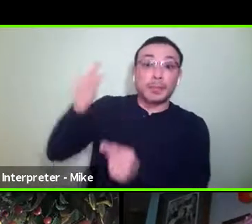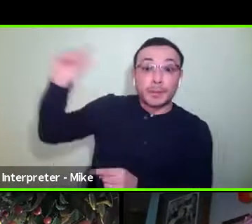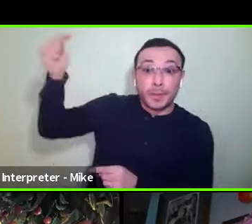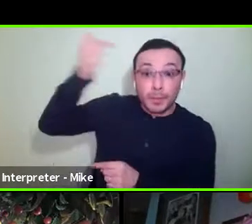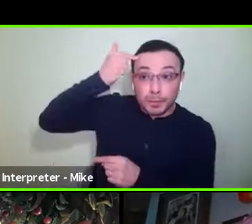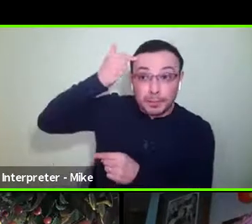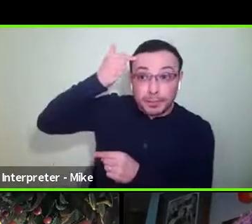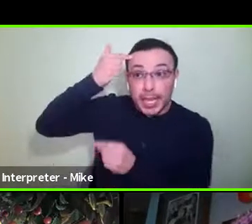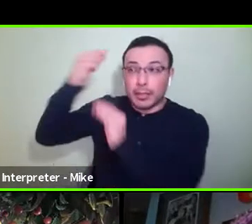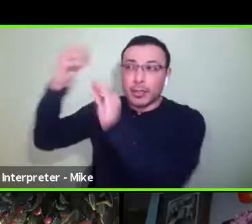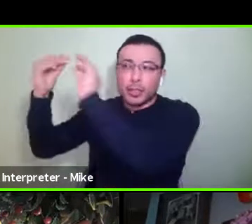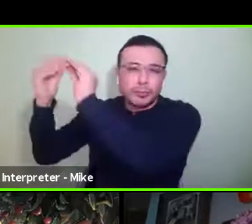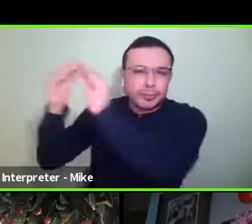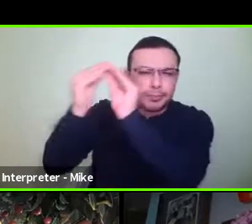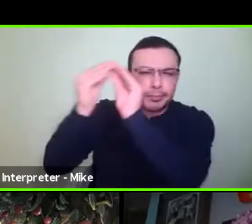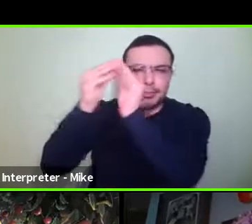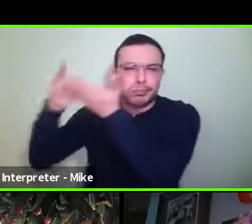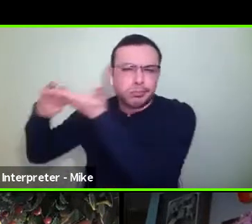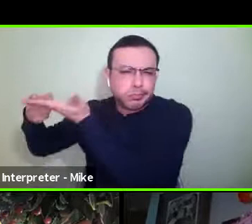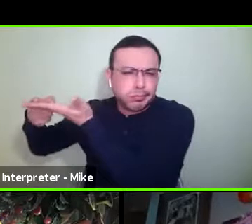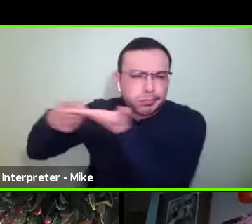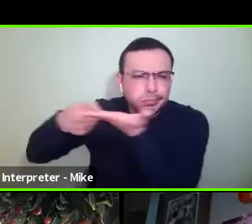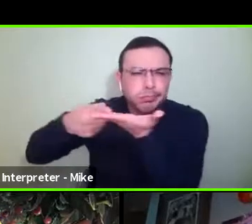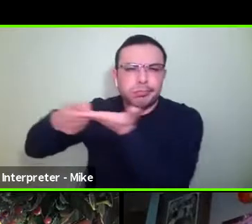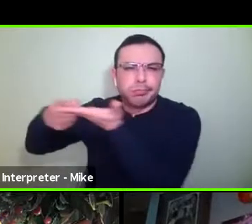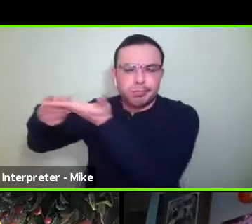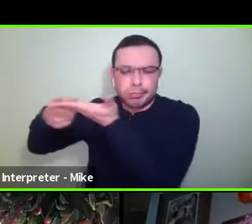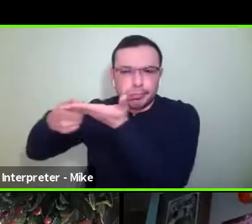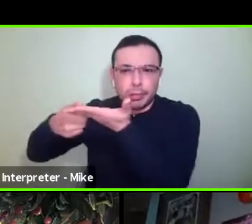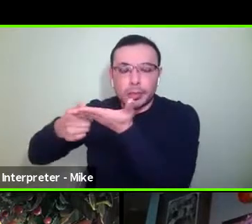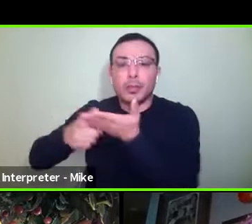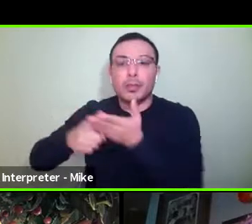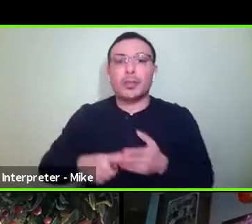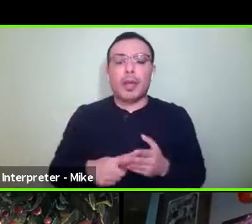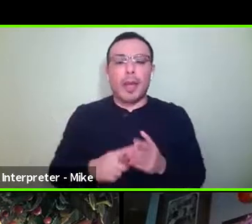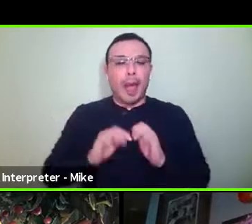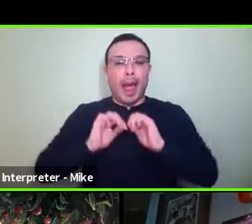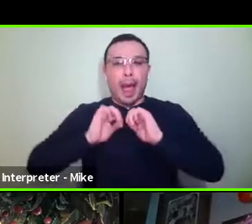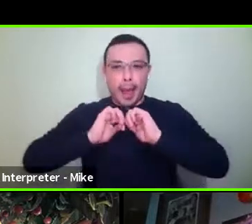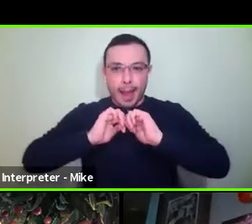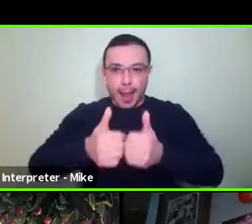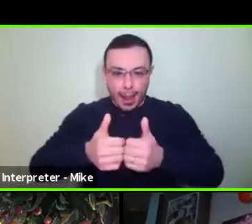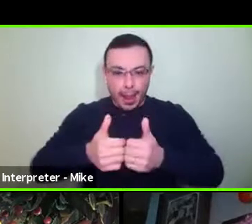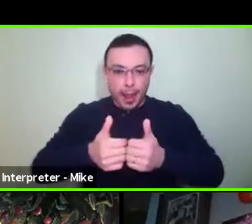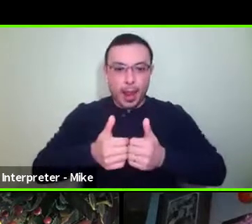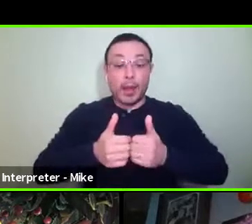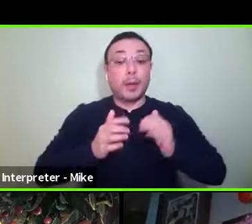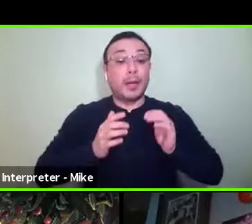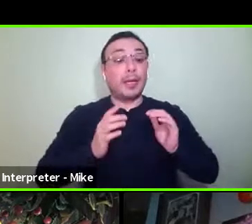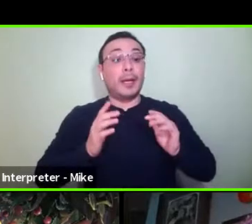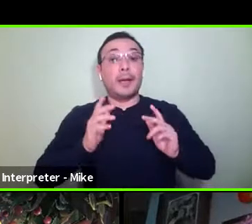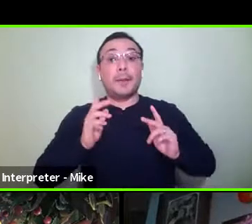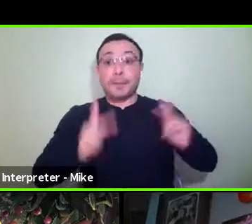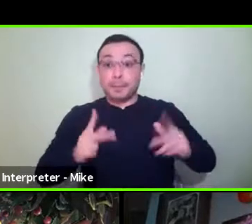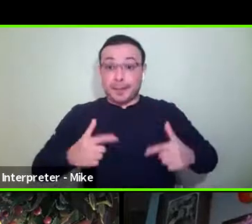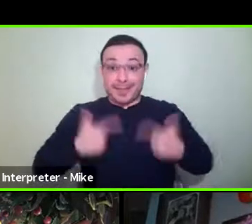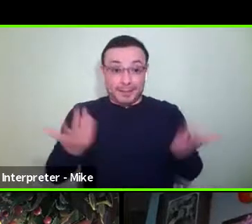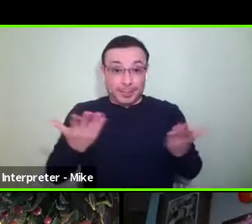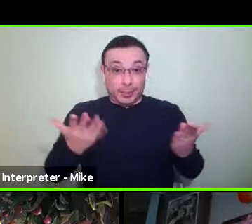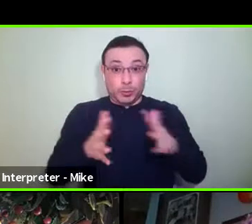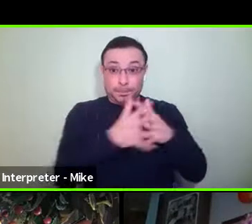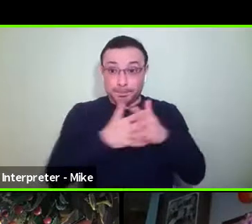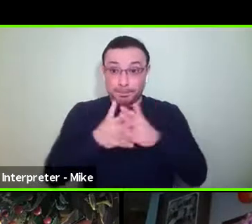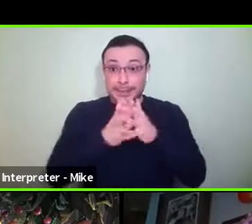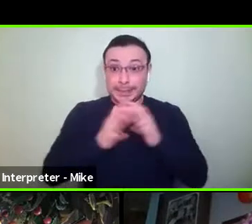last few weeks about the meaning of infrastructure. And people have been noticing that in this infrastructure